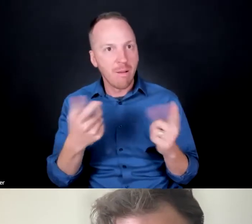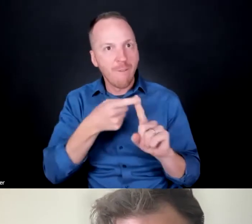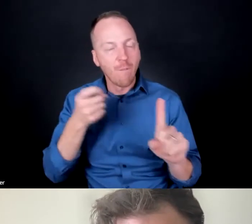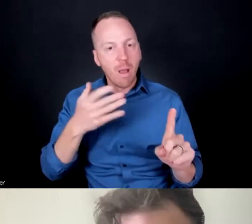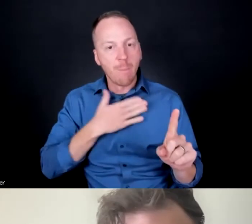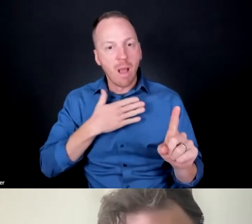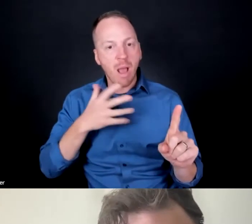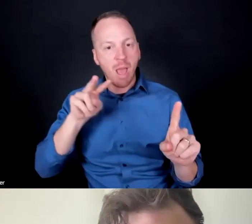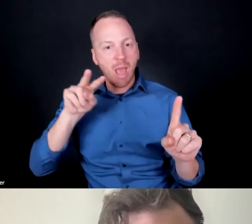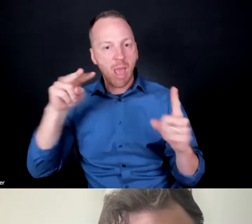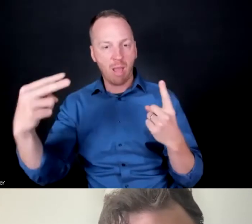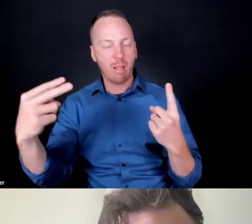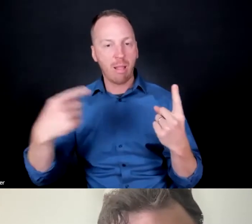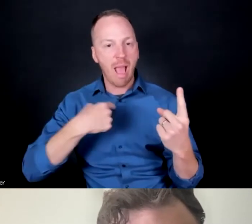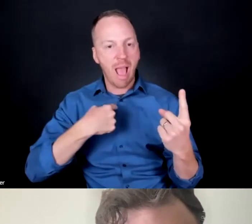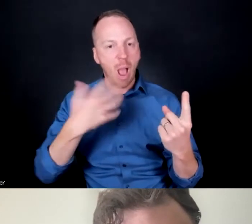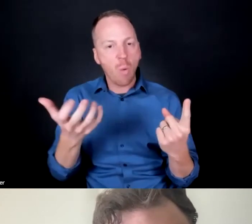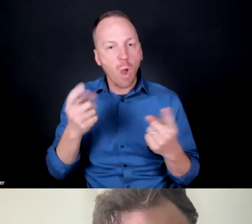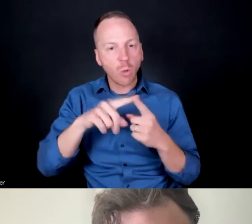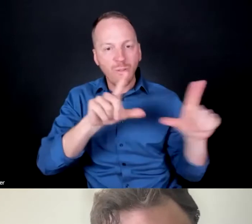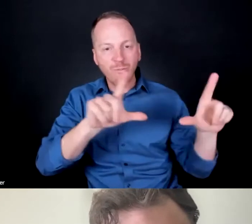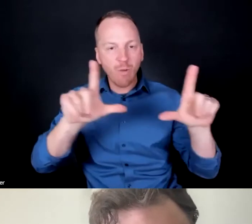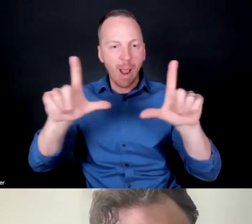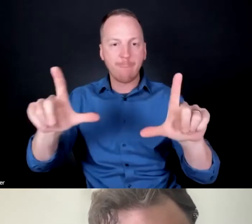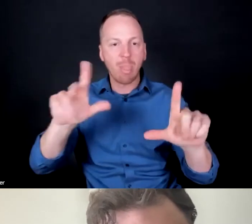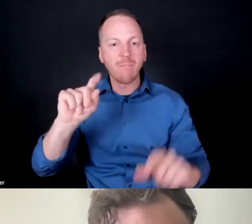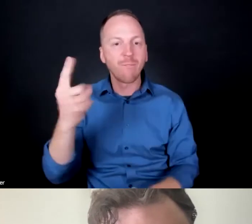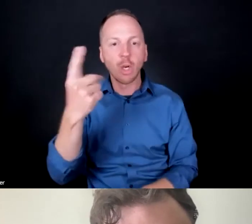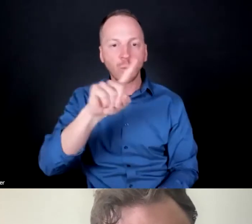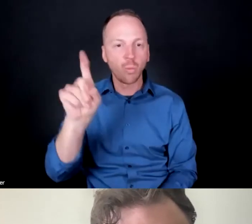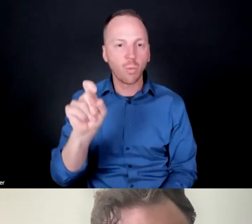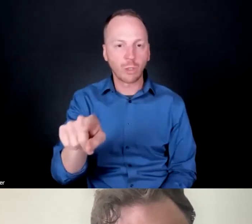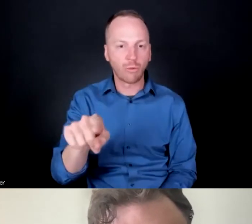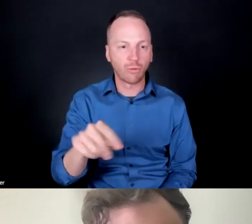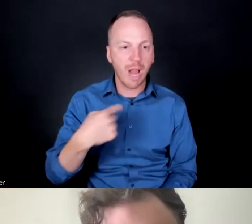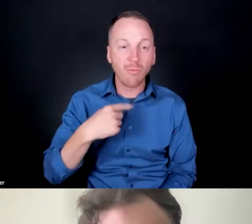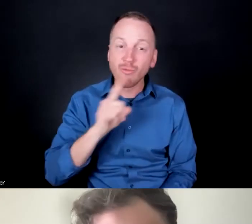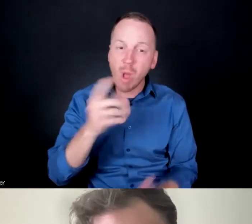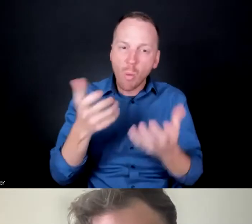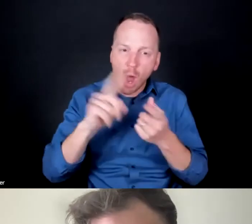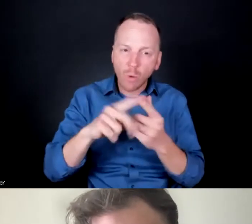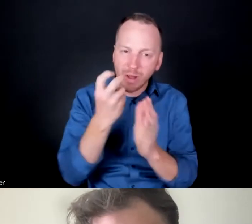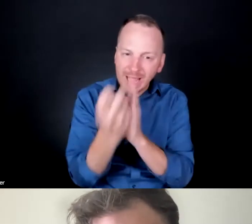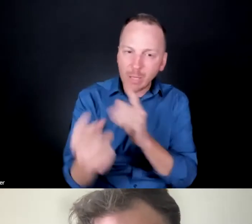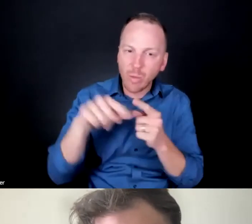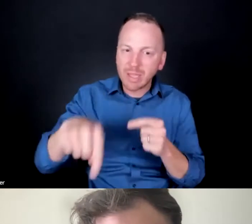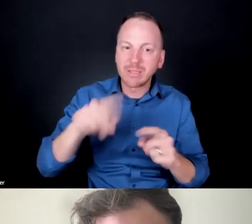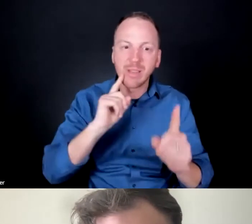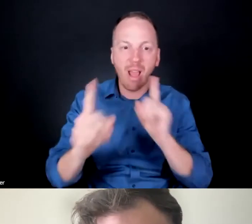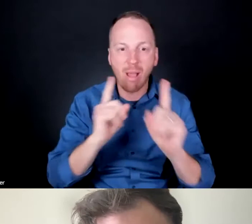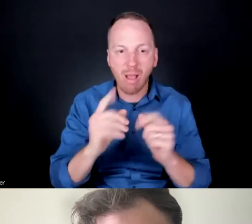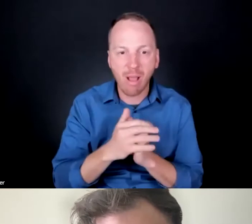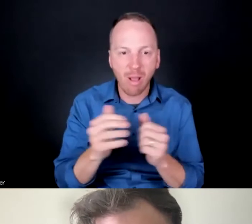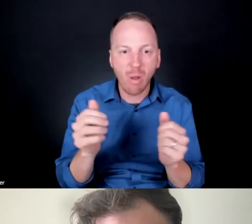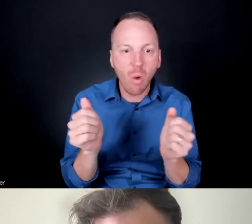that stem, I just wanted to kind of frame the first question, because I'm really wanting to get into this dialogue